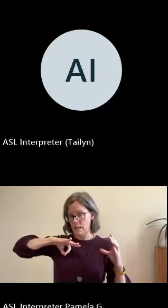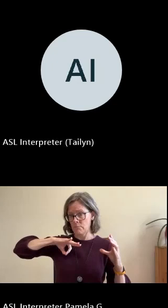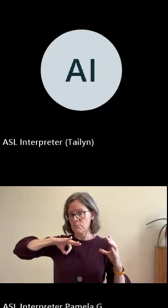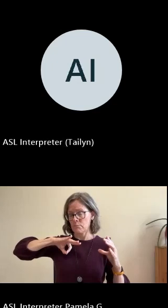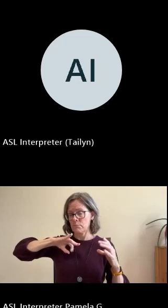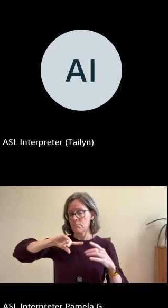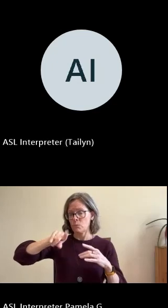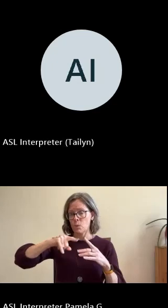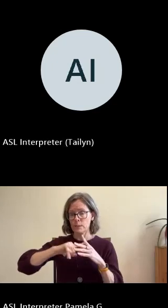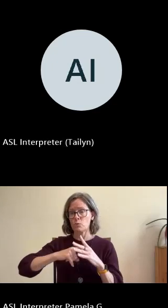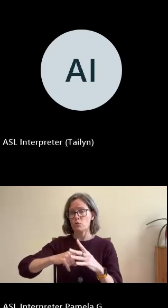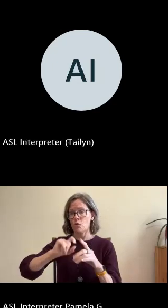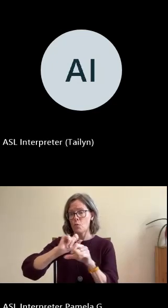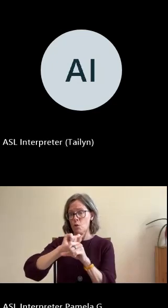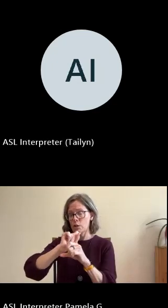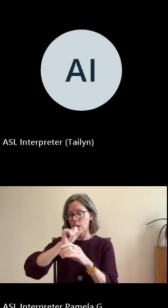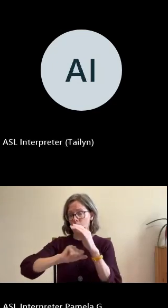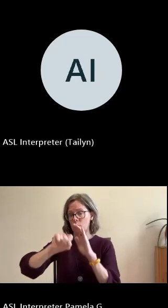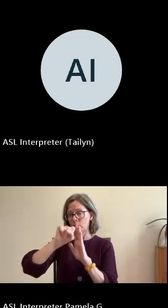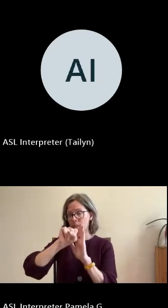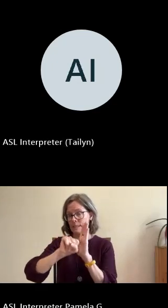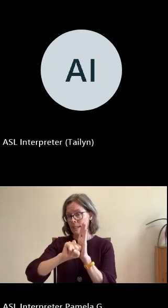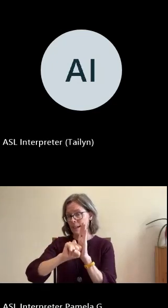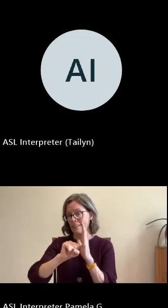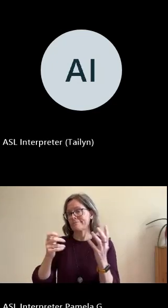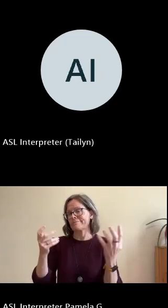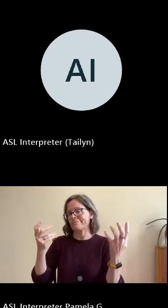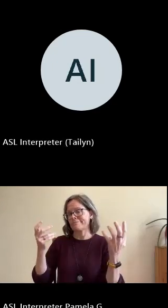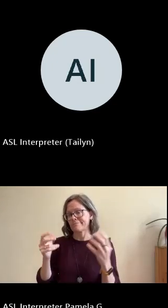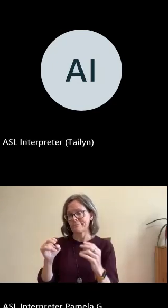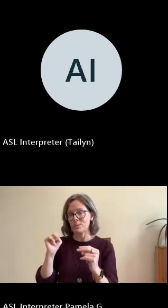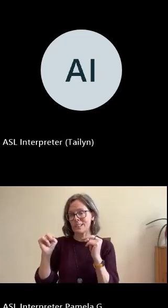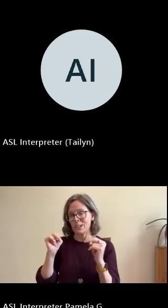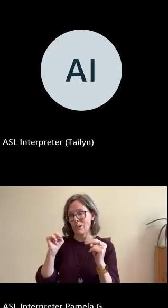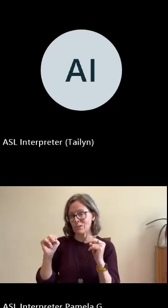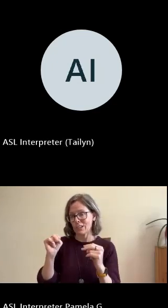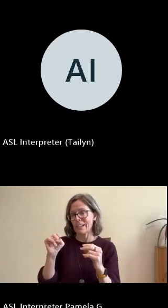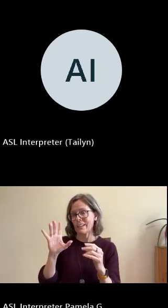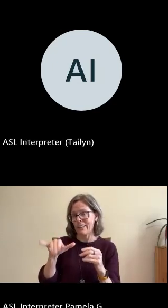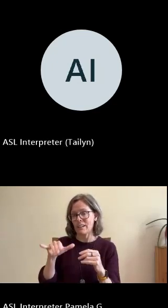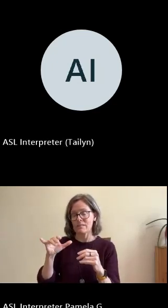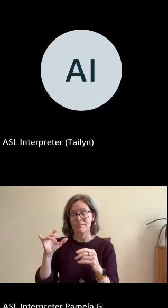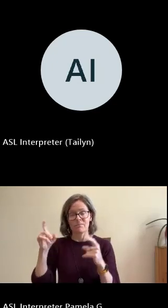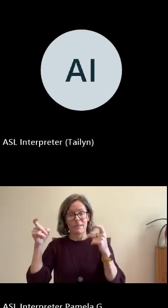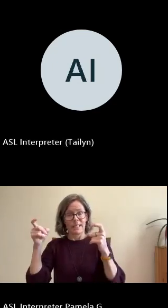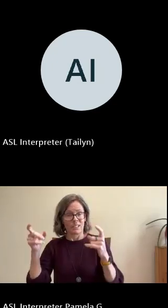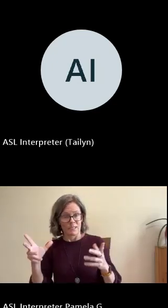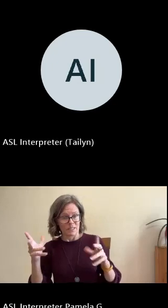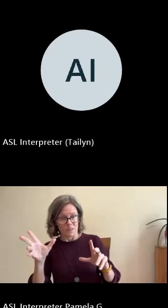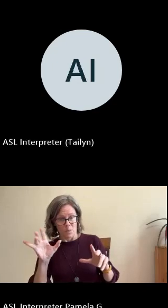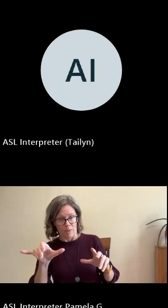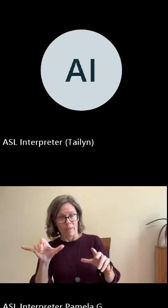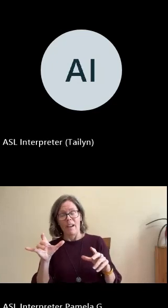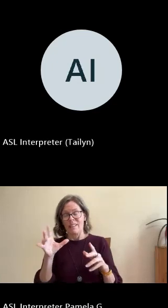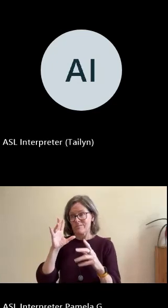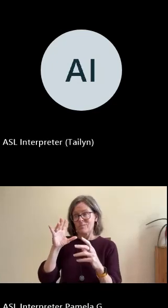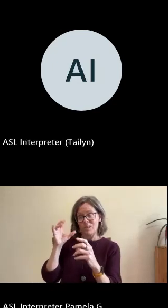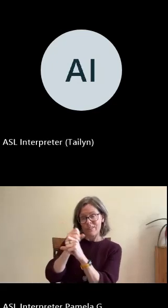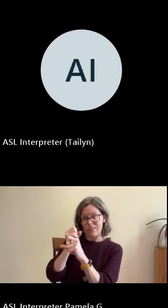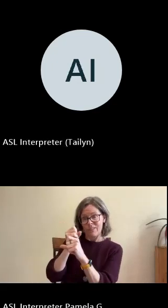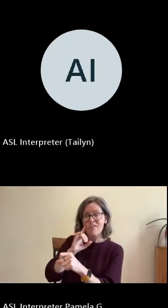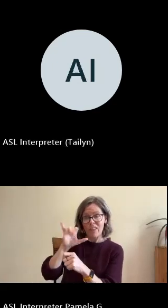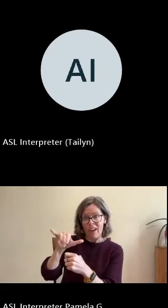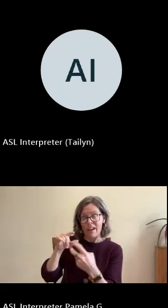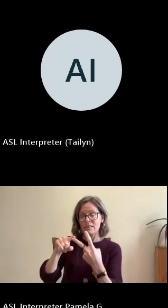at the state, we negotiated that in our contract. If it was up to management, you wouldn't have that, unfortunately. Vacation